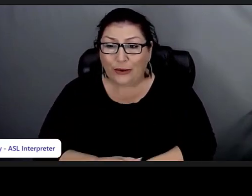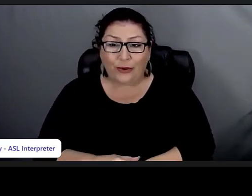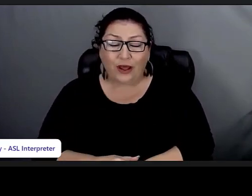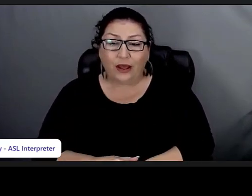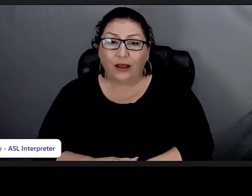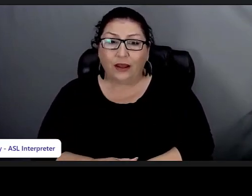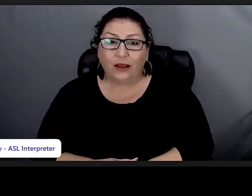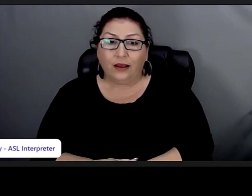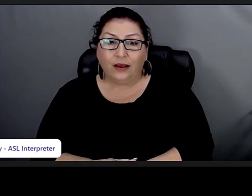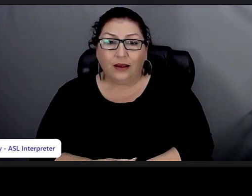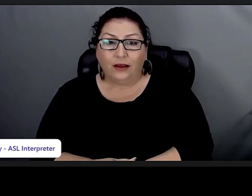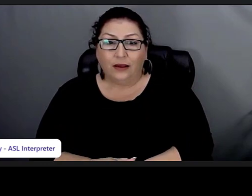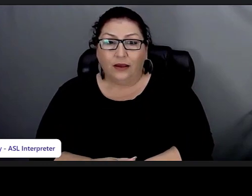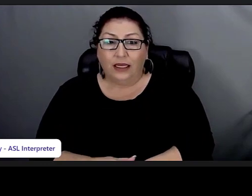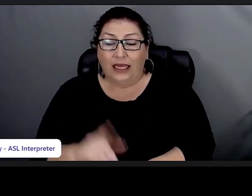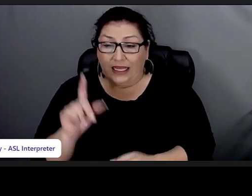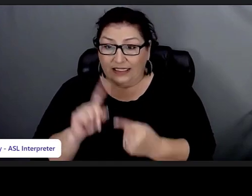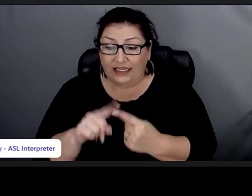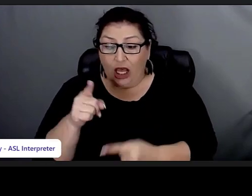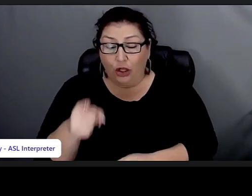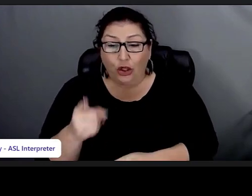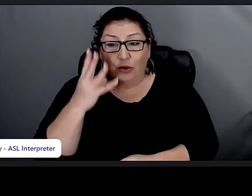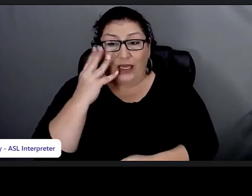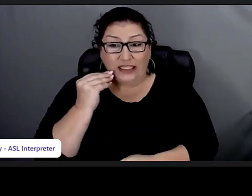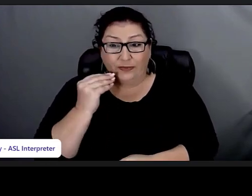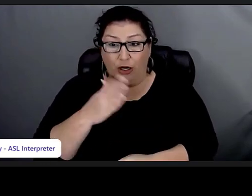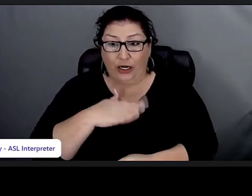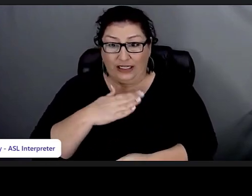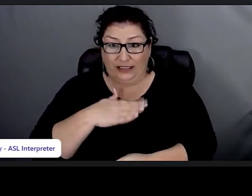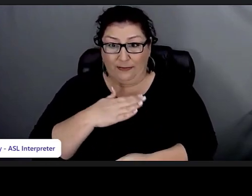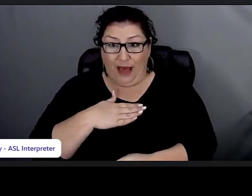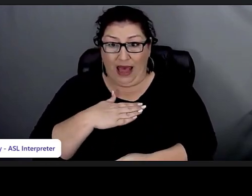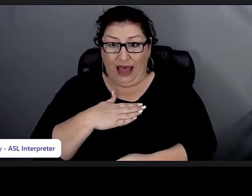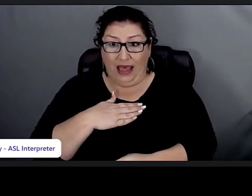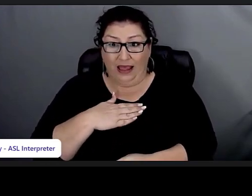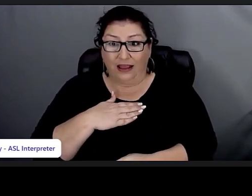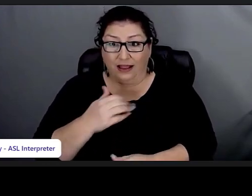Basically, until you have walked a mile in my moccasin, will you know who